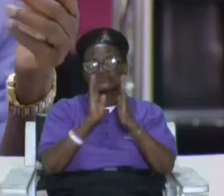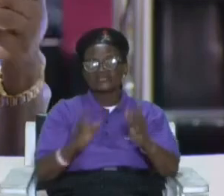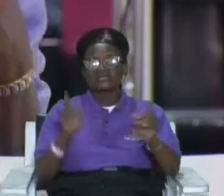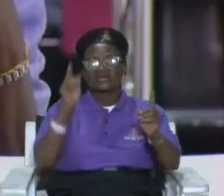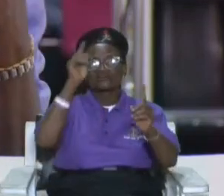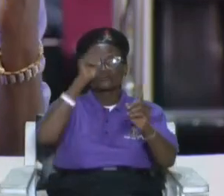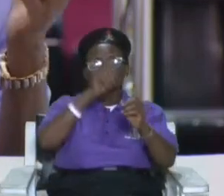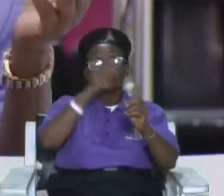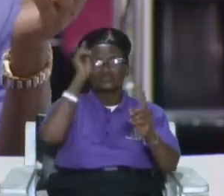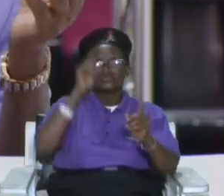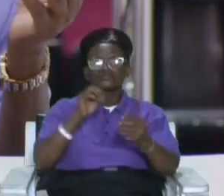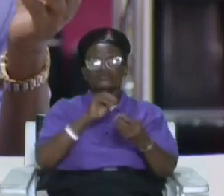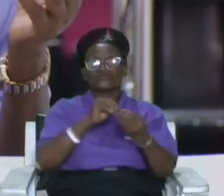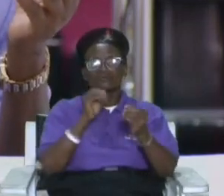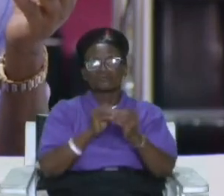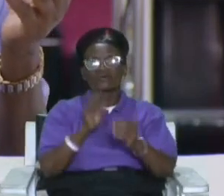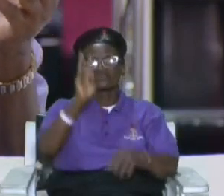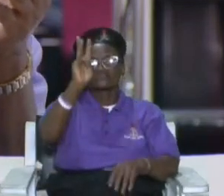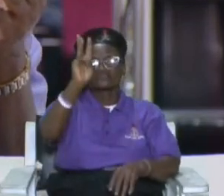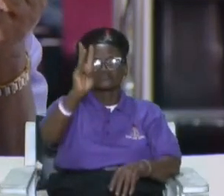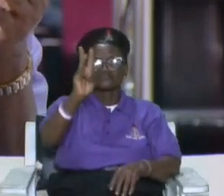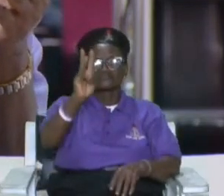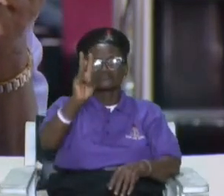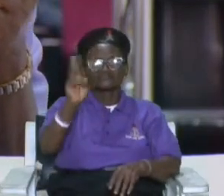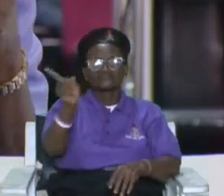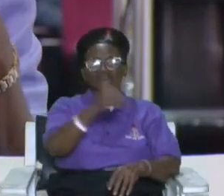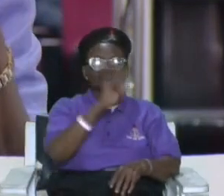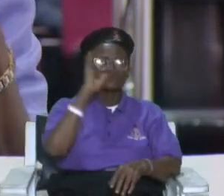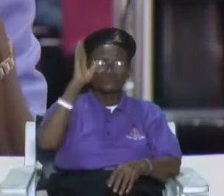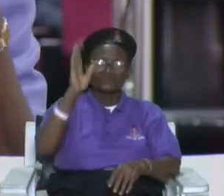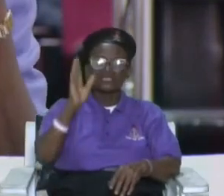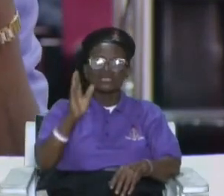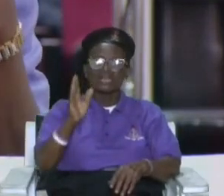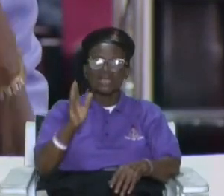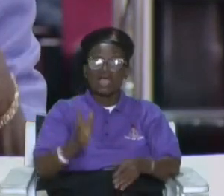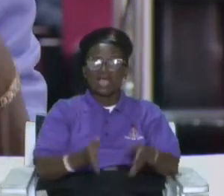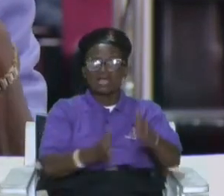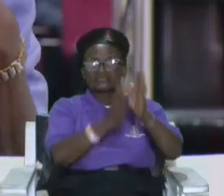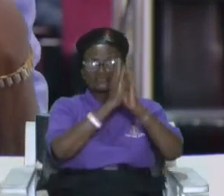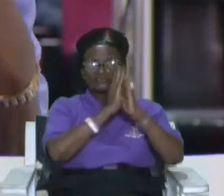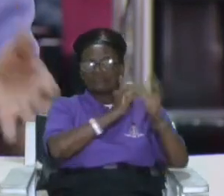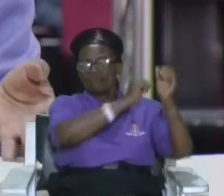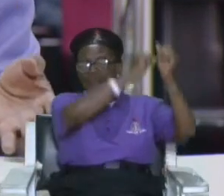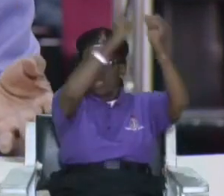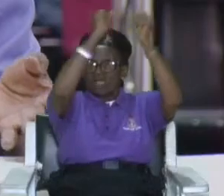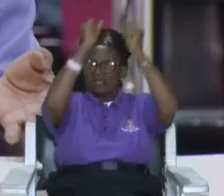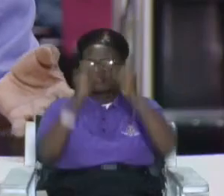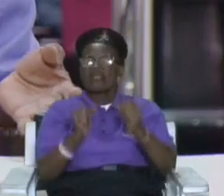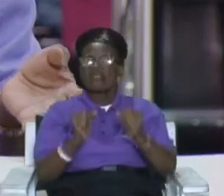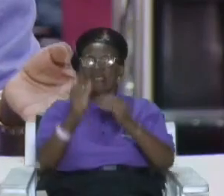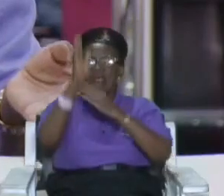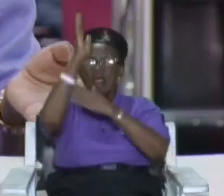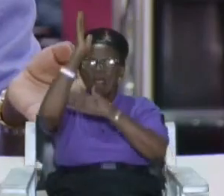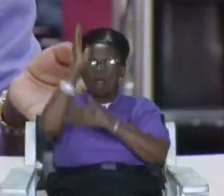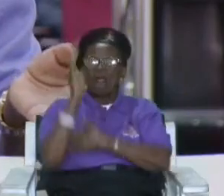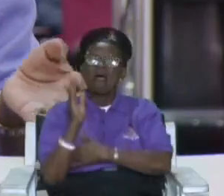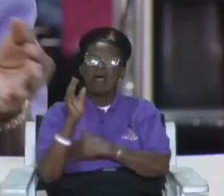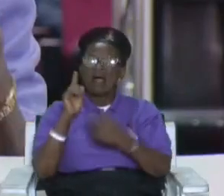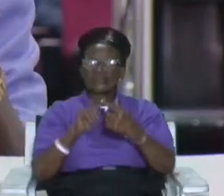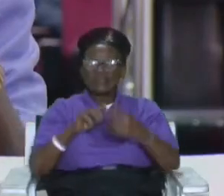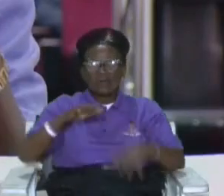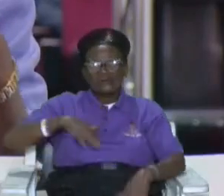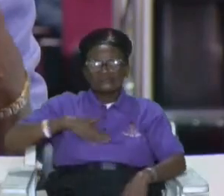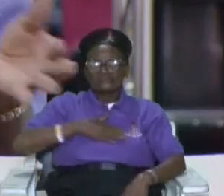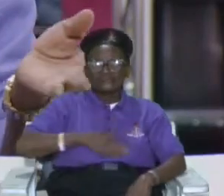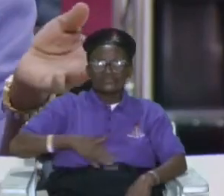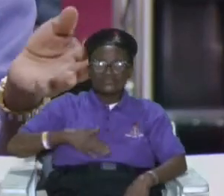And that's you are going to ask the Almighty God to please just send down your fire.